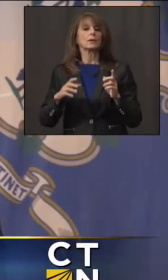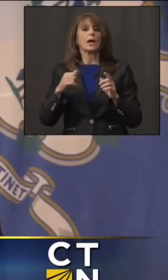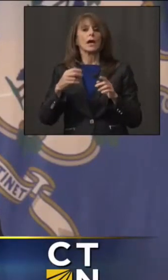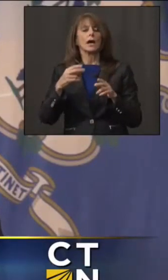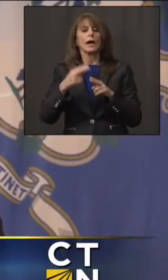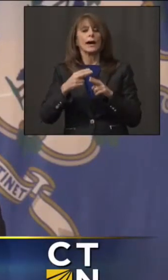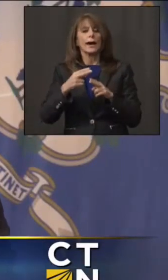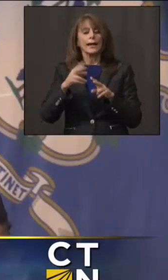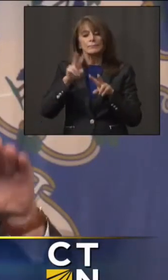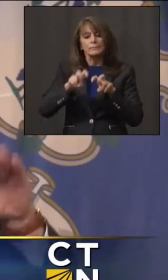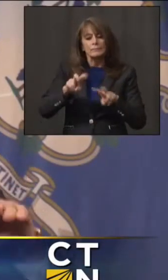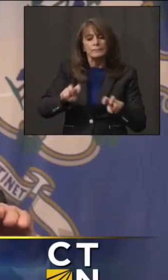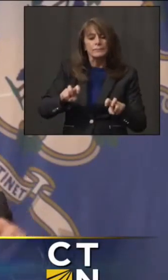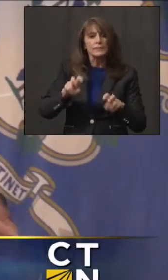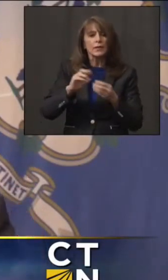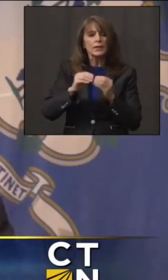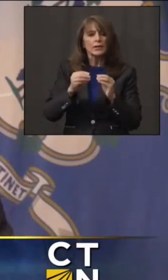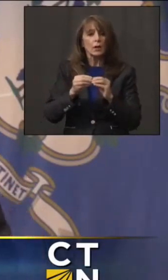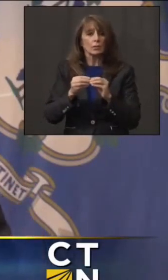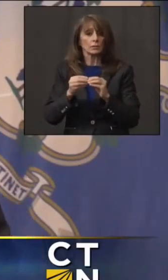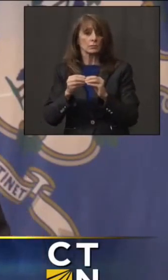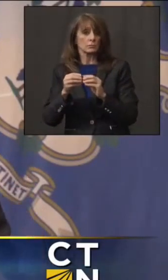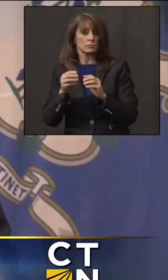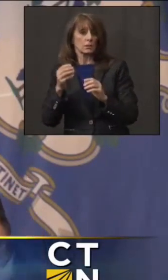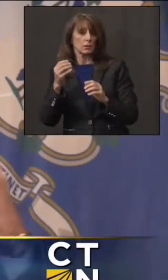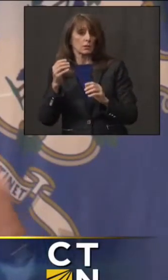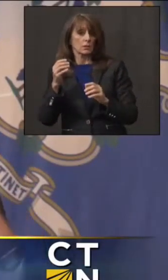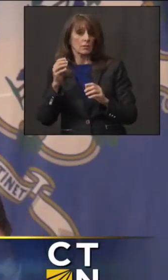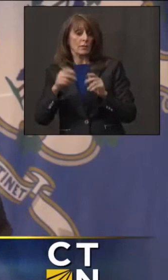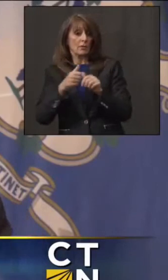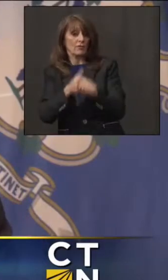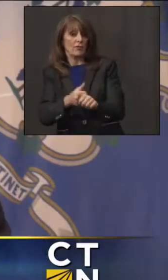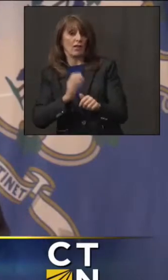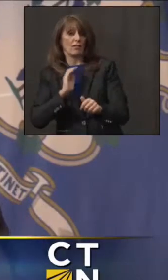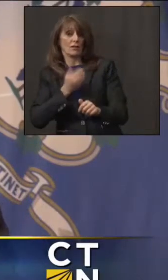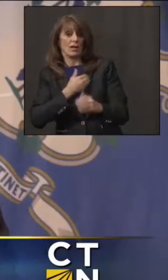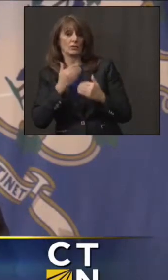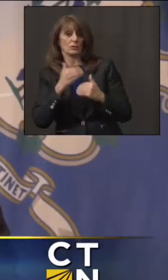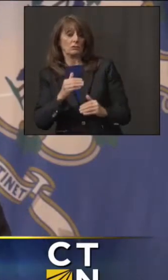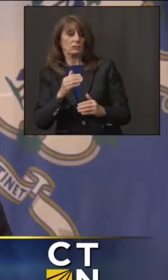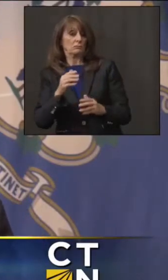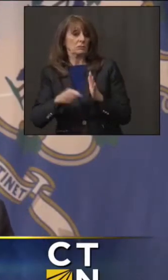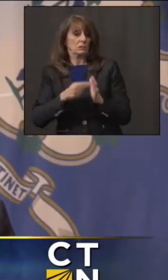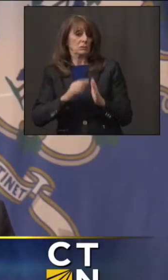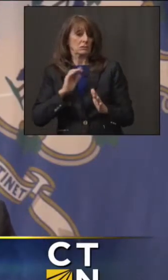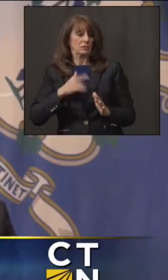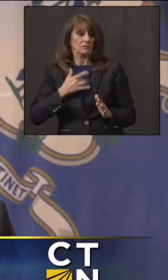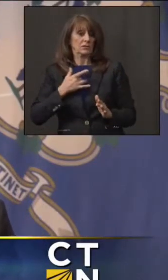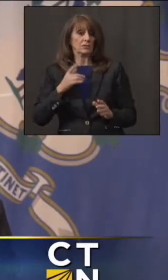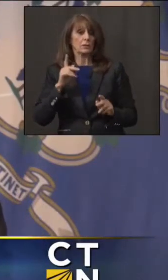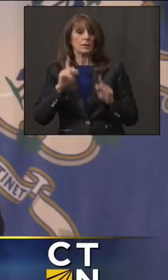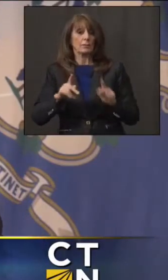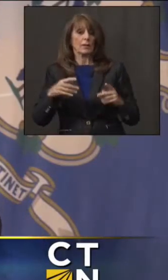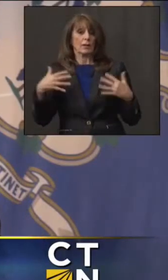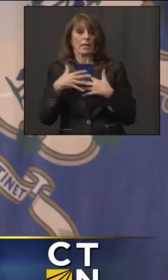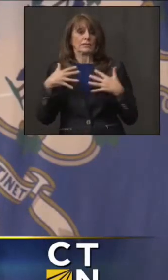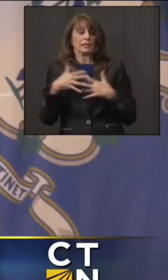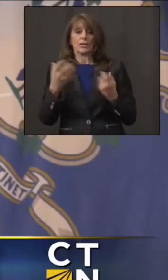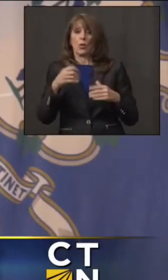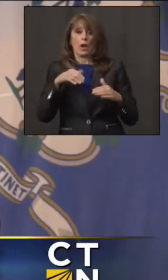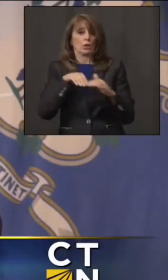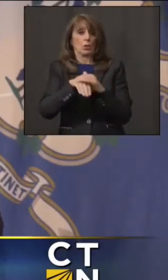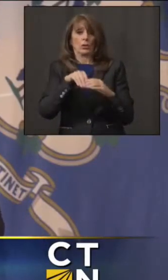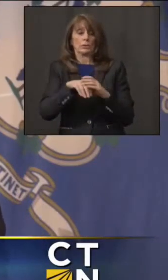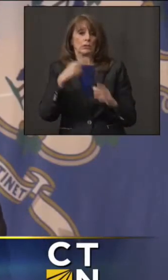numbers, whether our restrictions cap things, people's general anxiety discouraged them from doing a lot of indoor